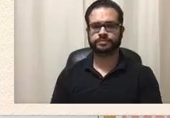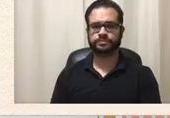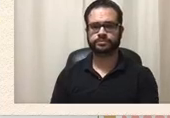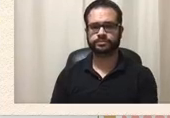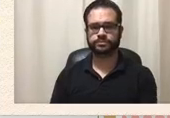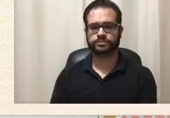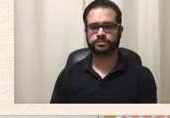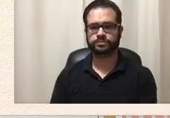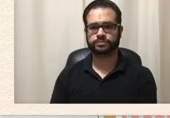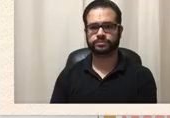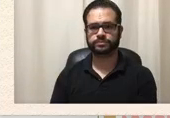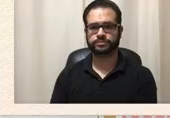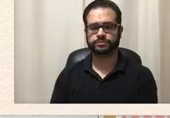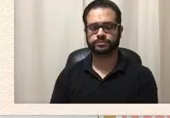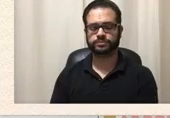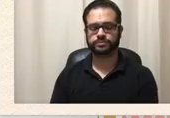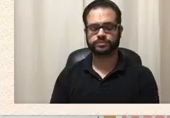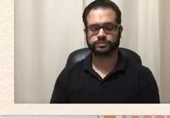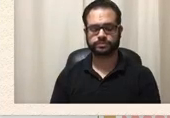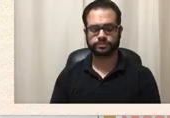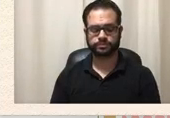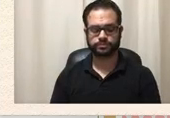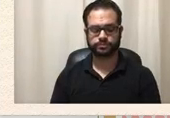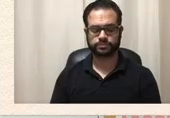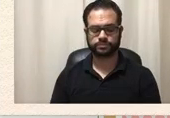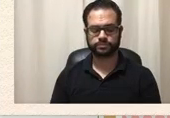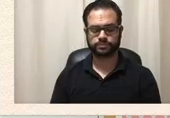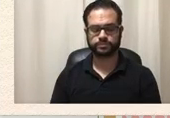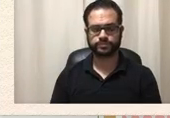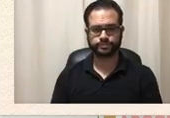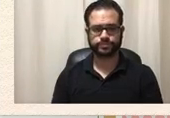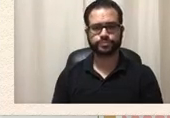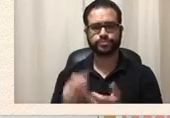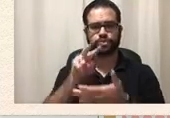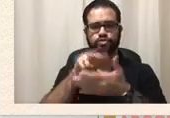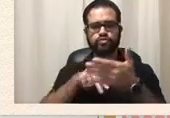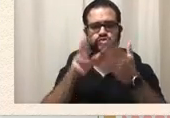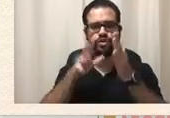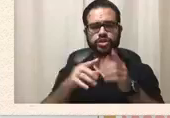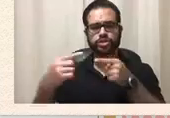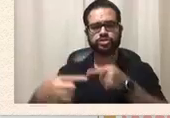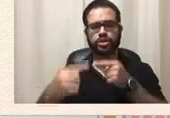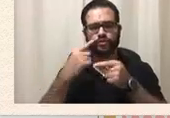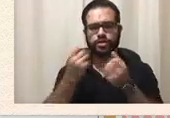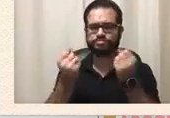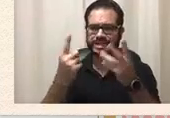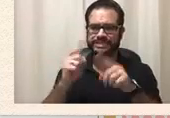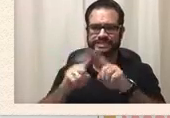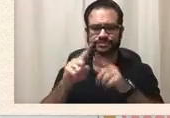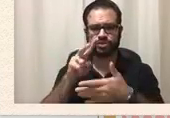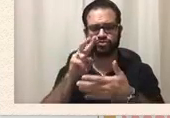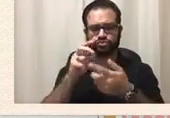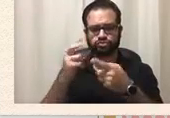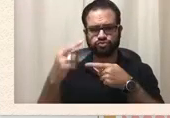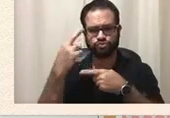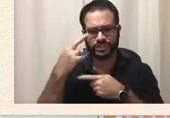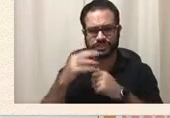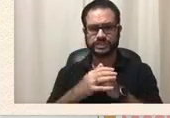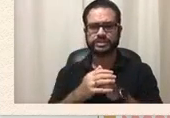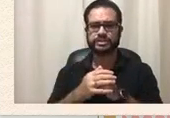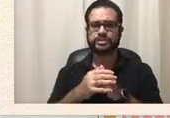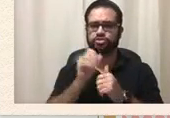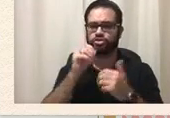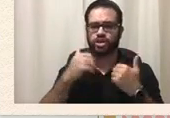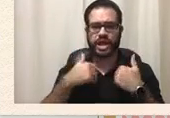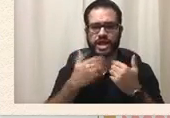Readers struggle for many different reasons. They lack strong foundational skills. They often have a fixed mindset instead